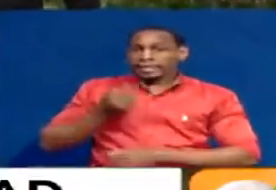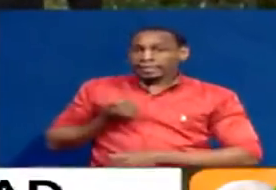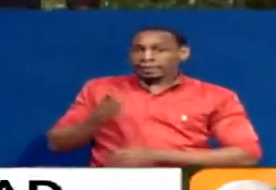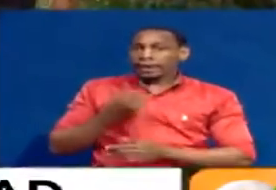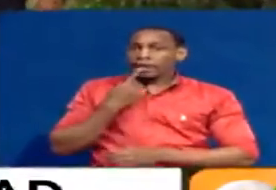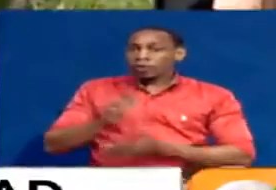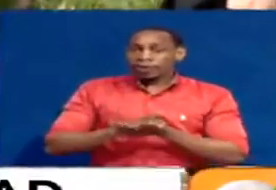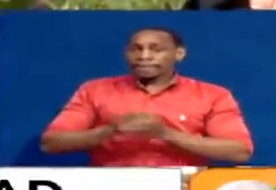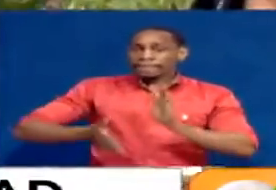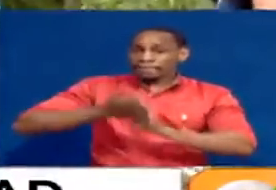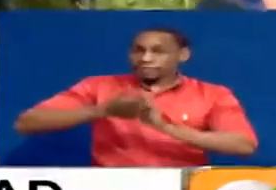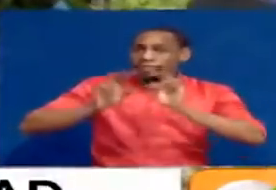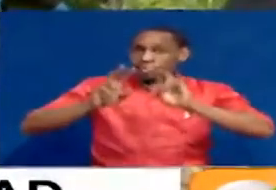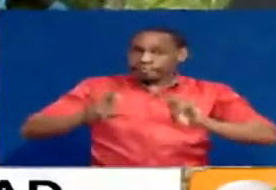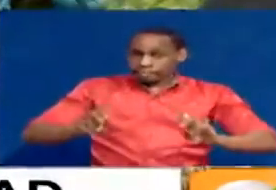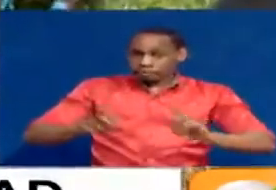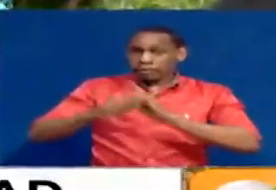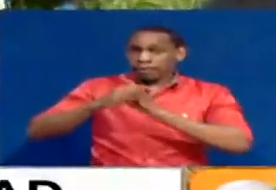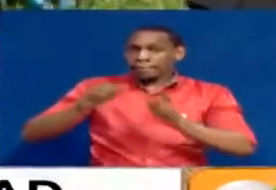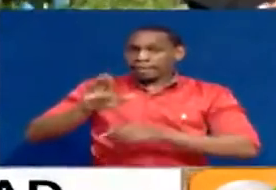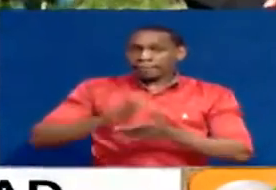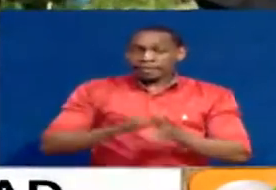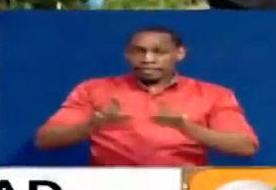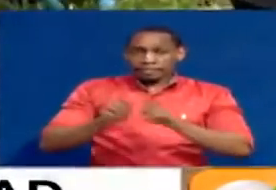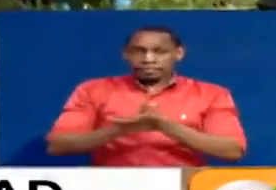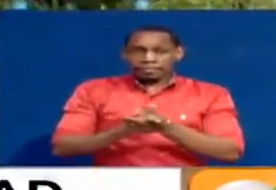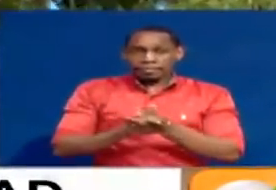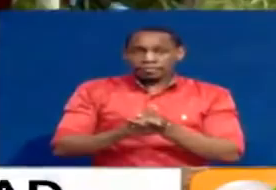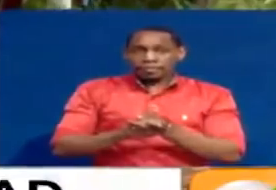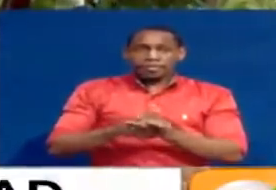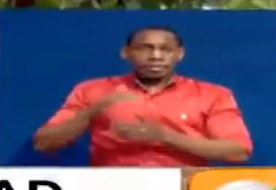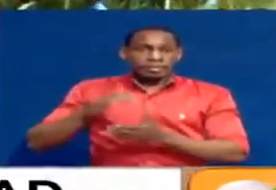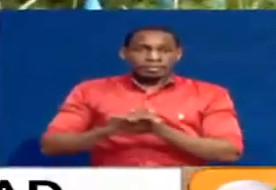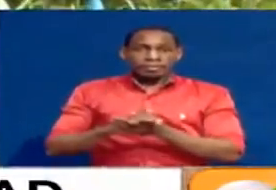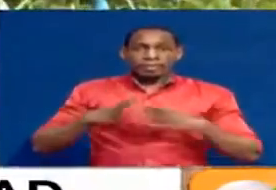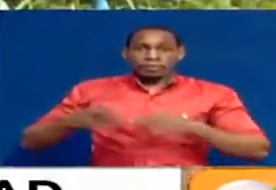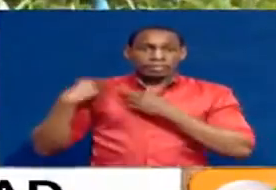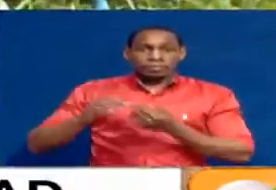ordered swift investigations into her murder and the bringing of her killers to book.